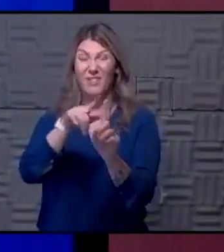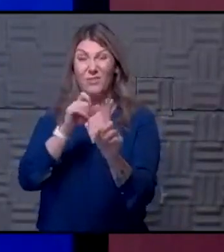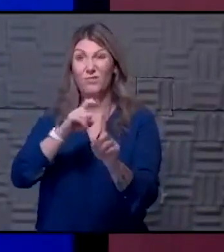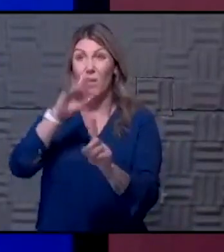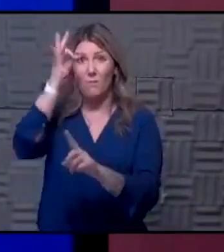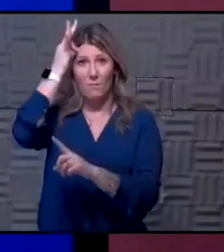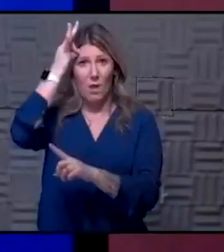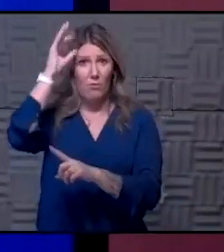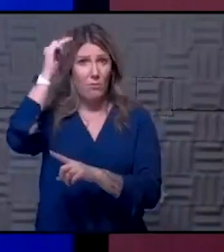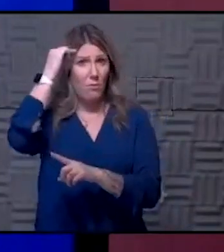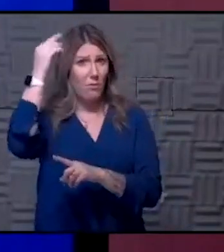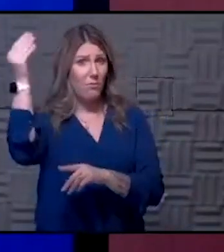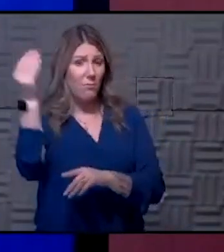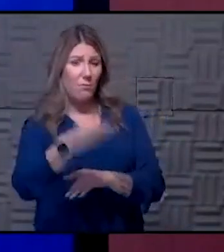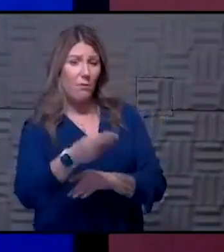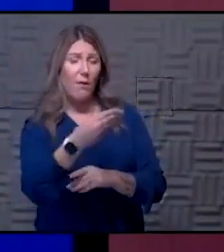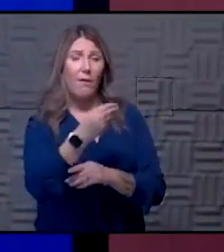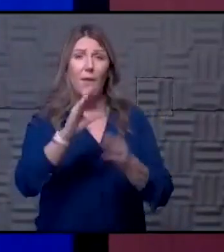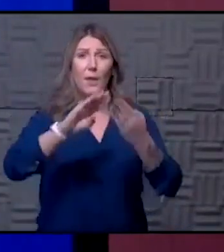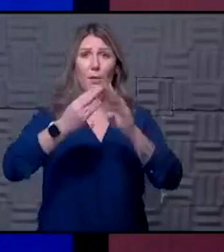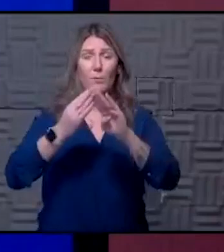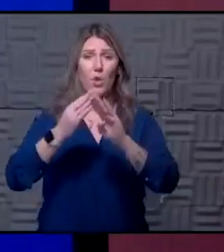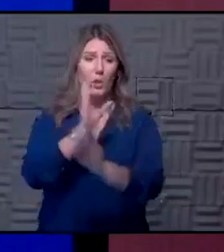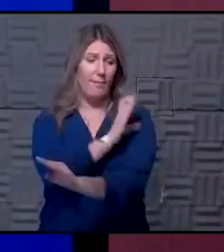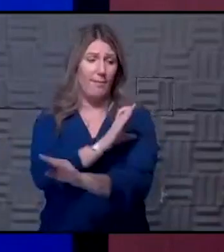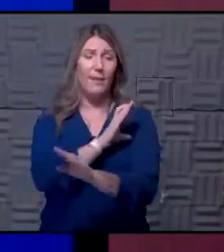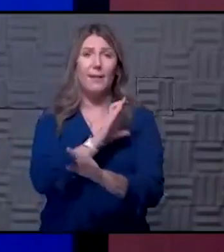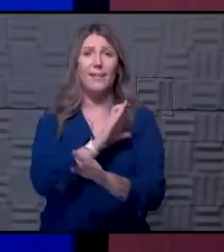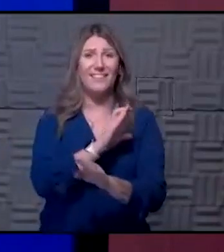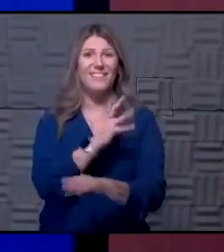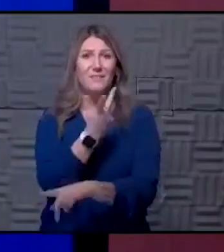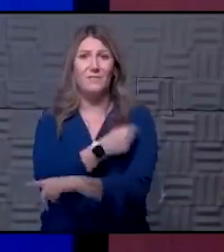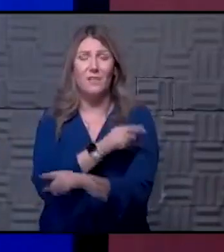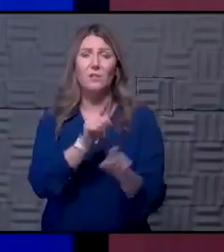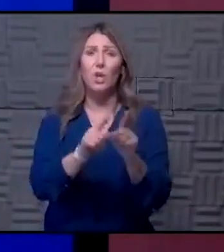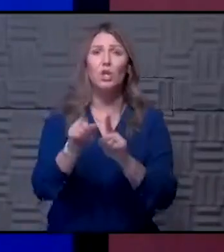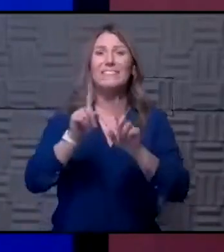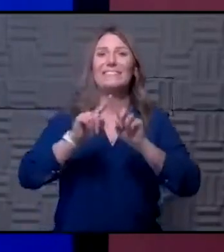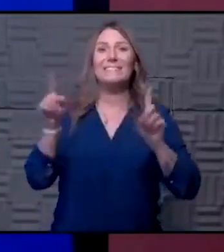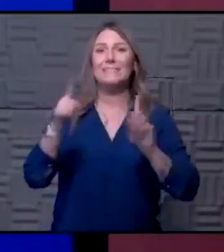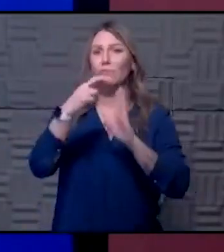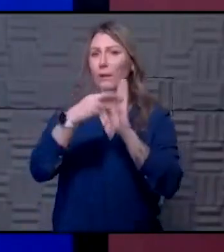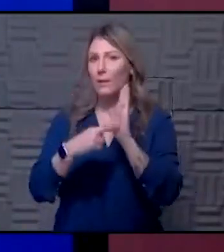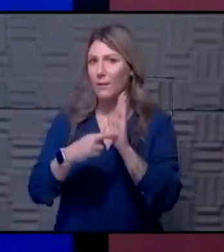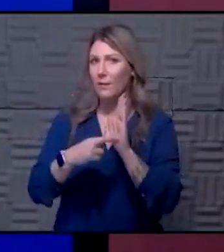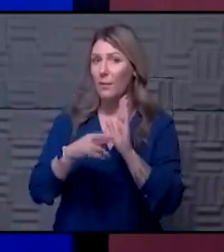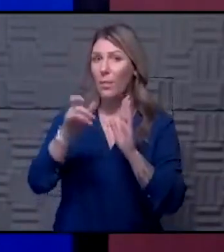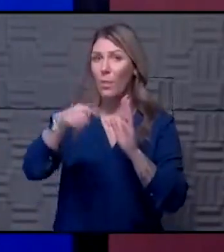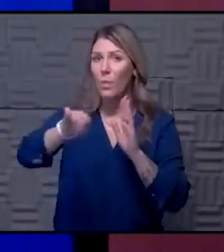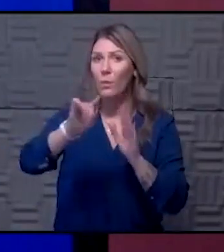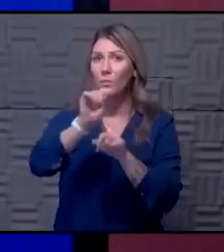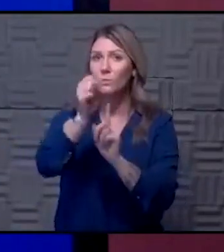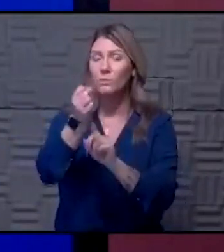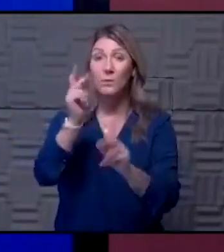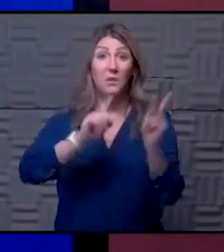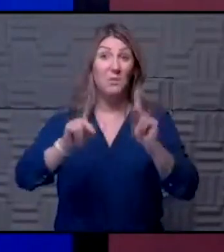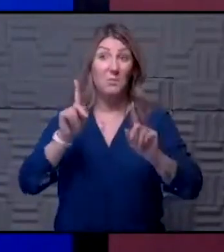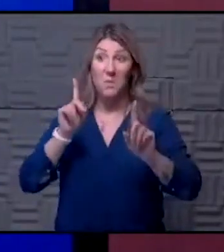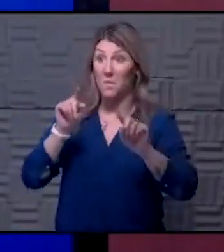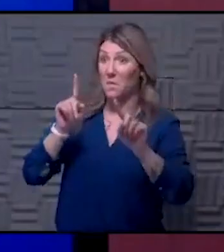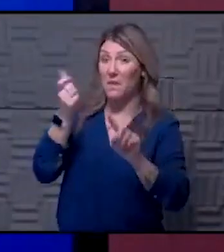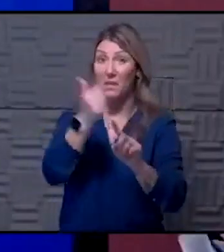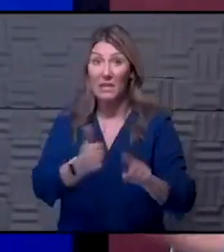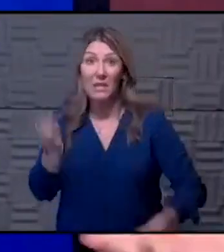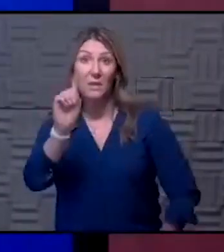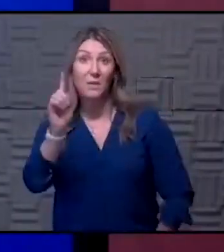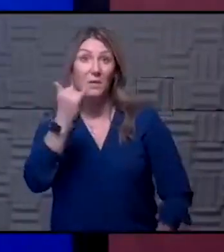those community clinics are going to be vaccinating people as well, they'll have a different set of guidelines. And I think in those situations, people can go just about anywhere and get a